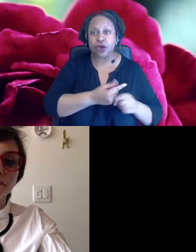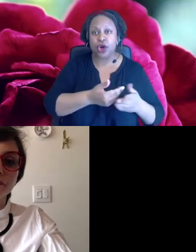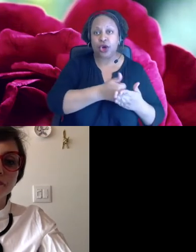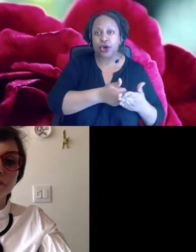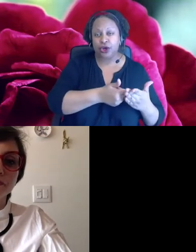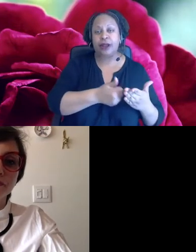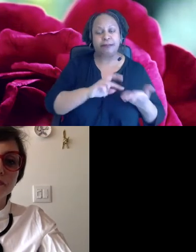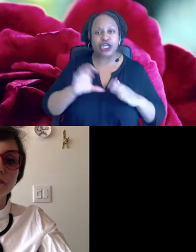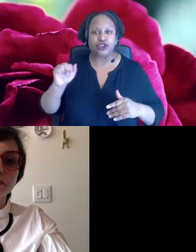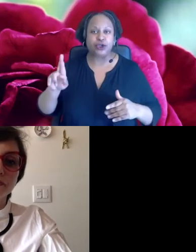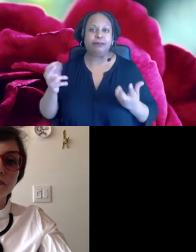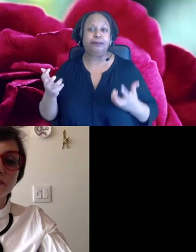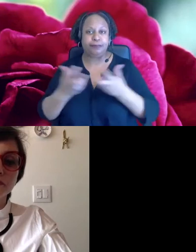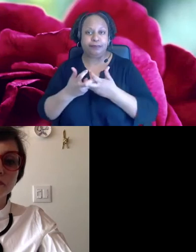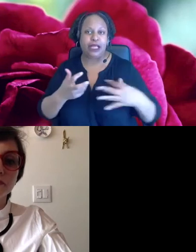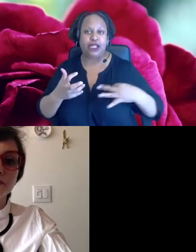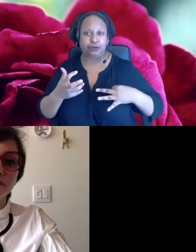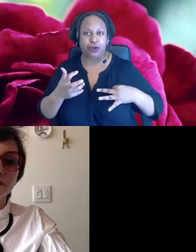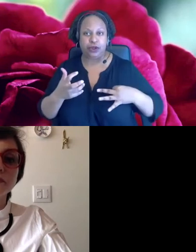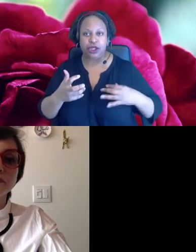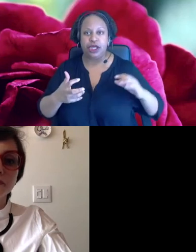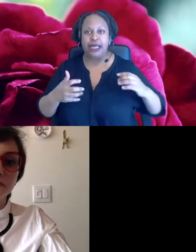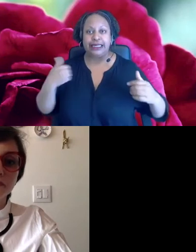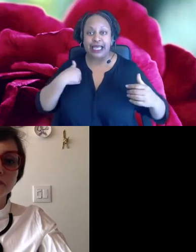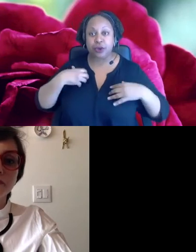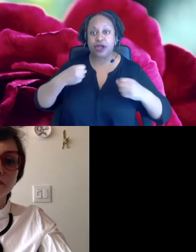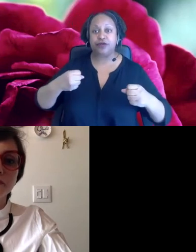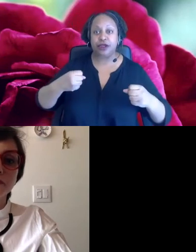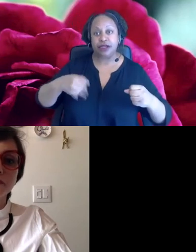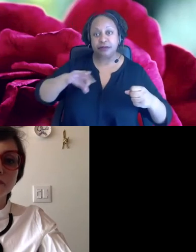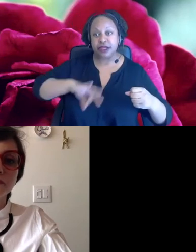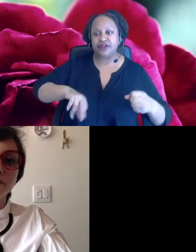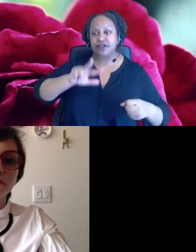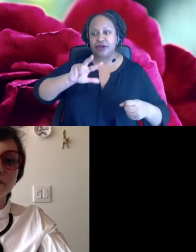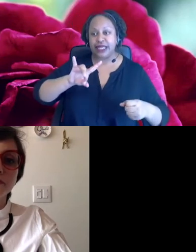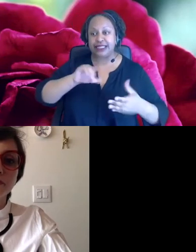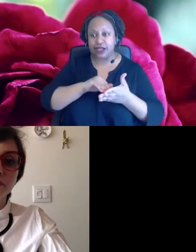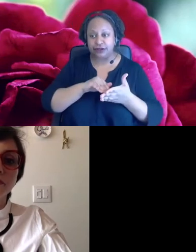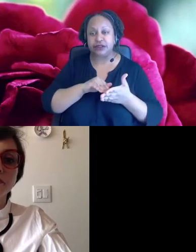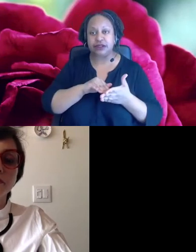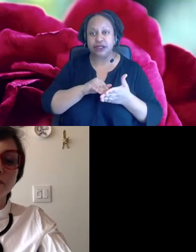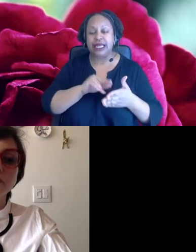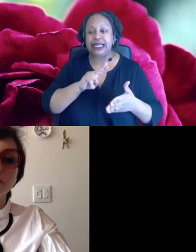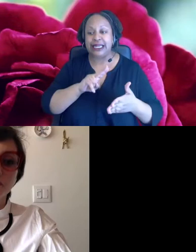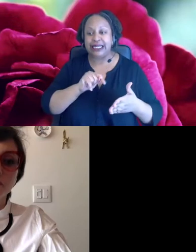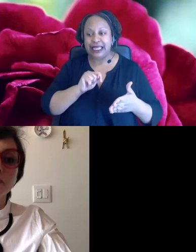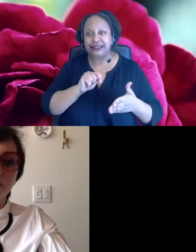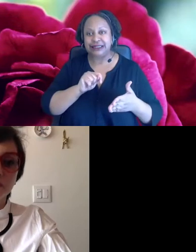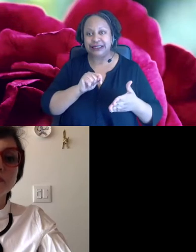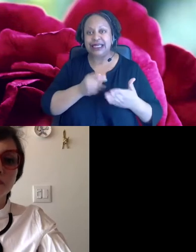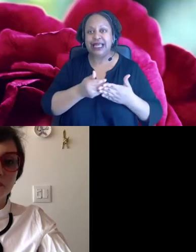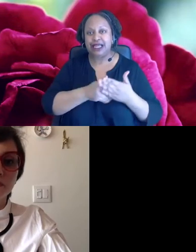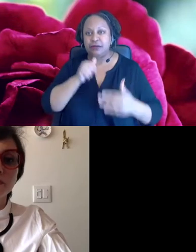eligible for CERB. This was different. That 38,000 is a net income number, not the gross income